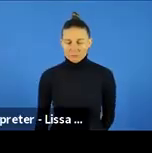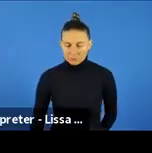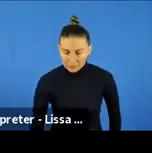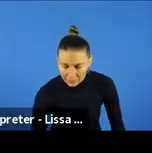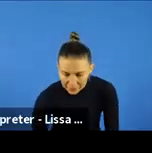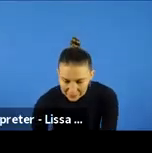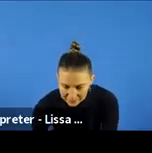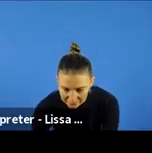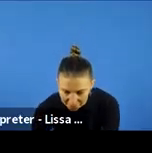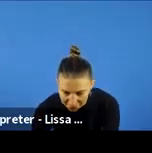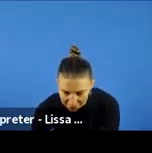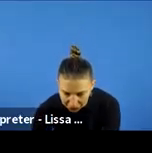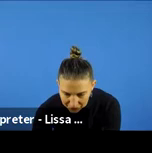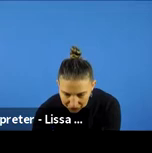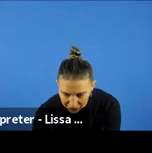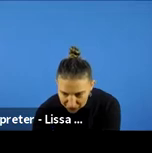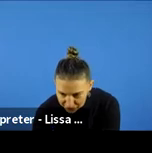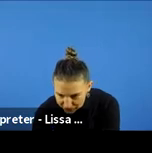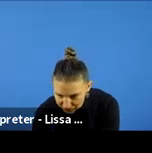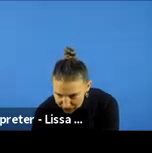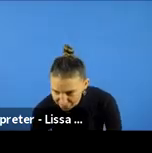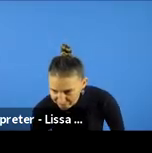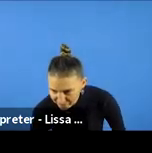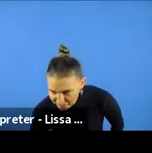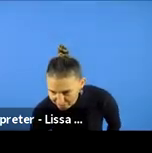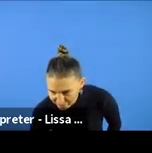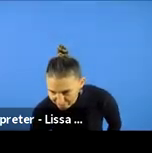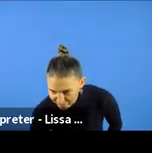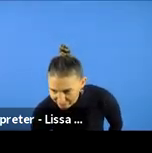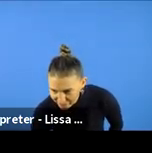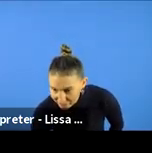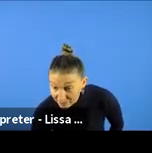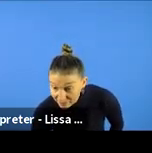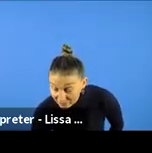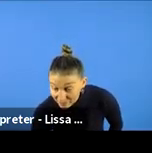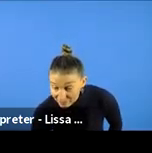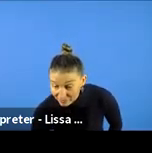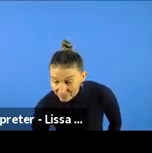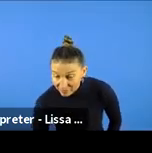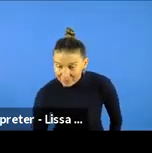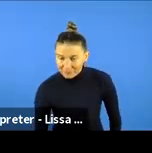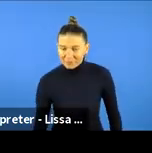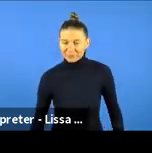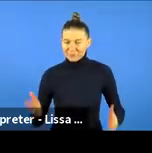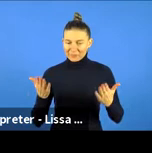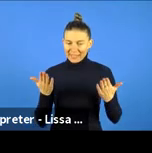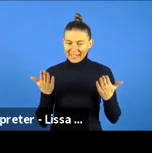Yes, now it's time. The floor is yours now. All right. Welcome back, everyone.